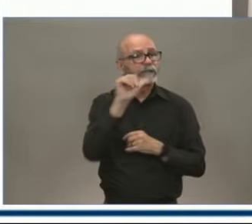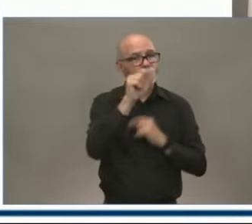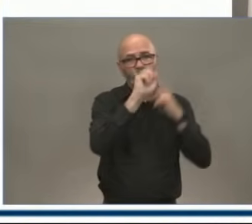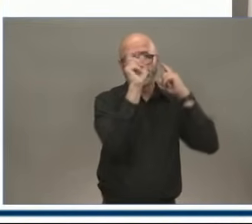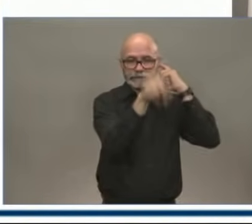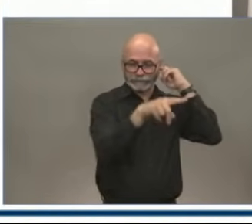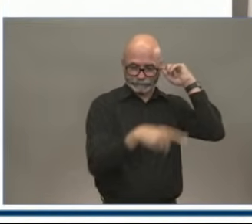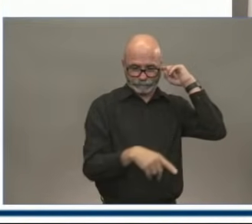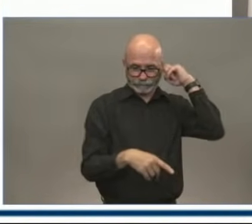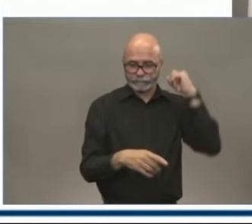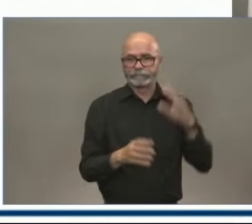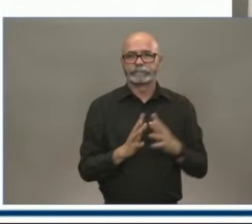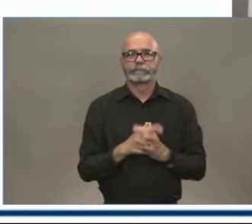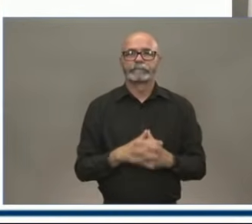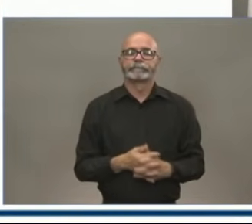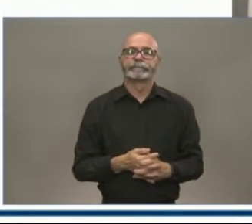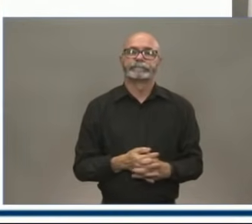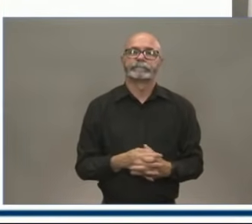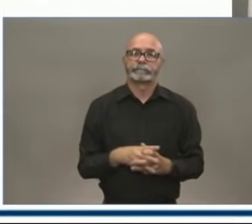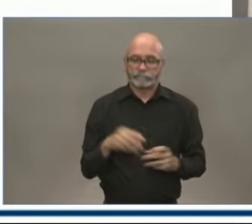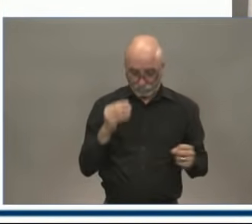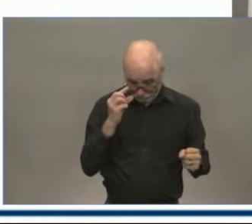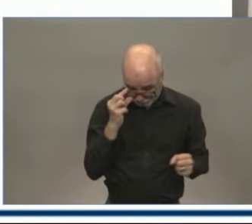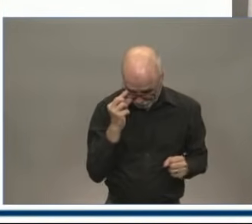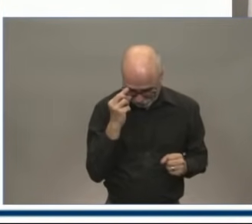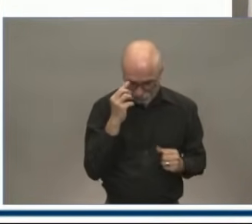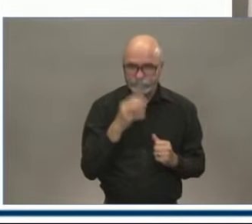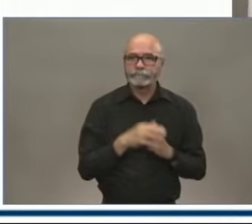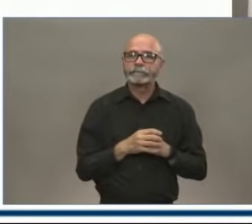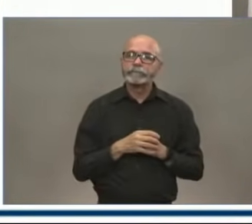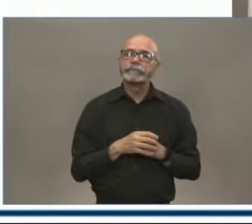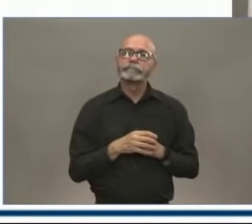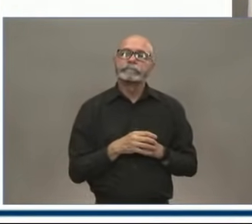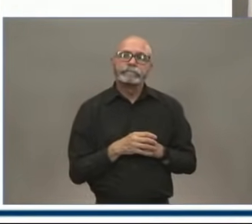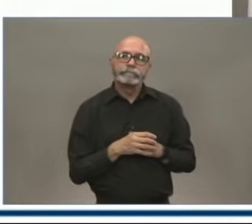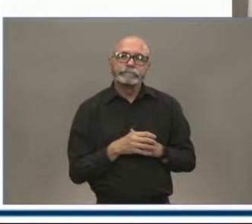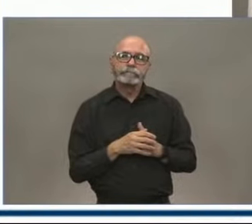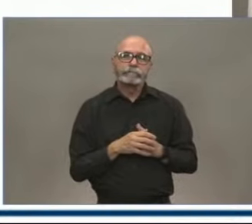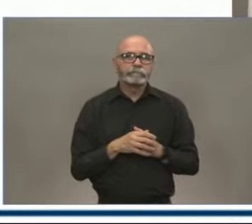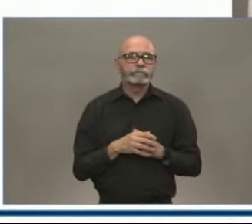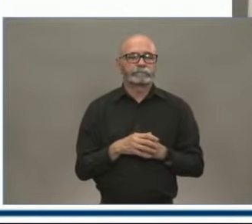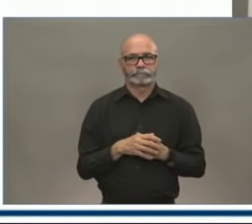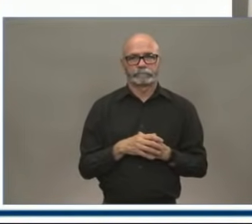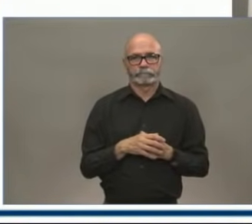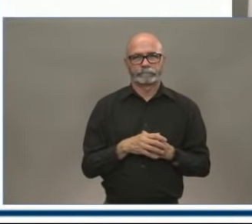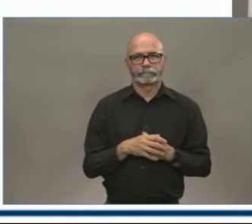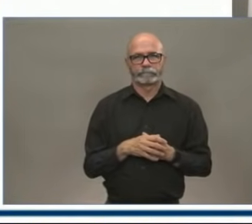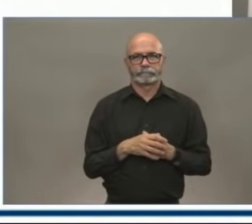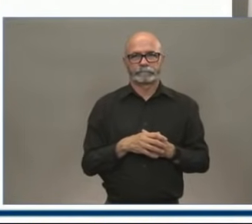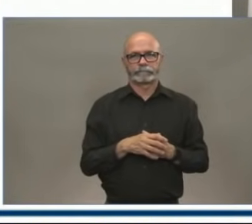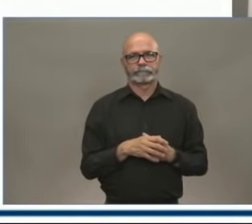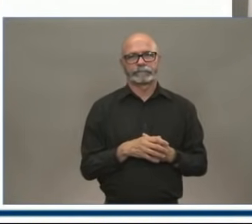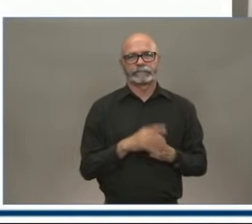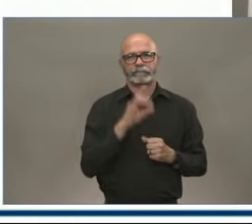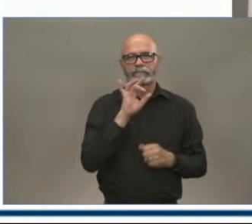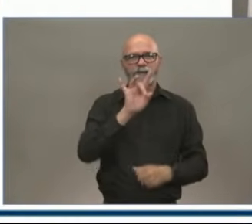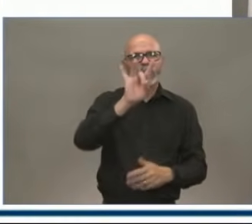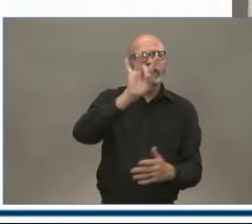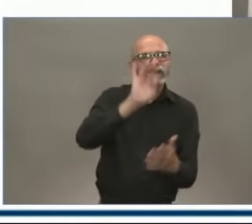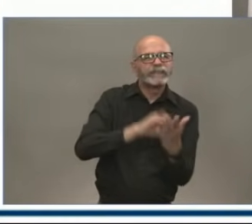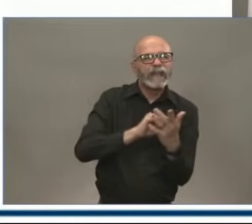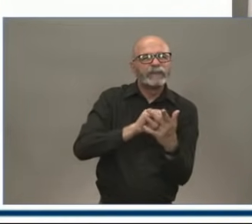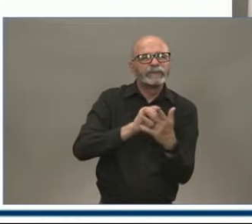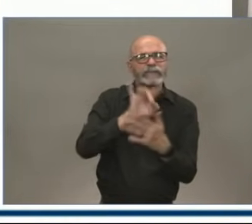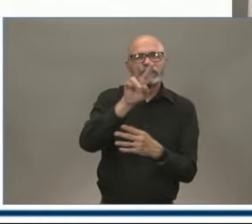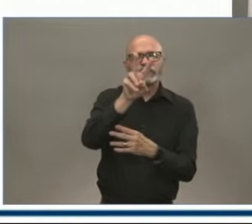With the, I think the Premier said that there were 8,300 people who got tested